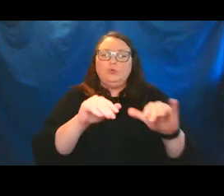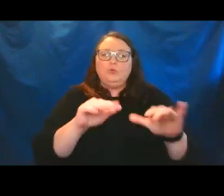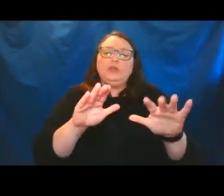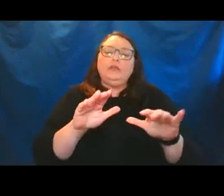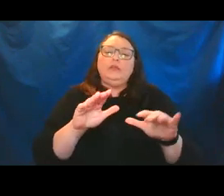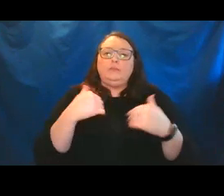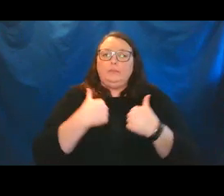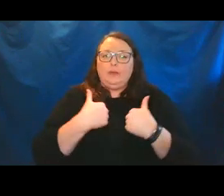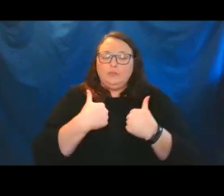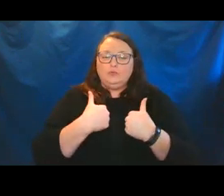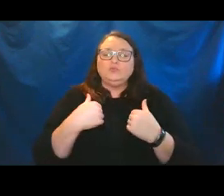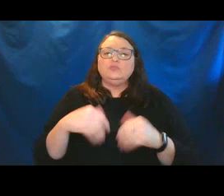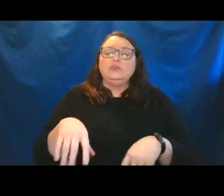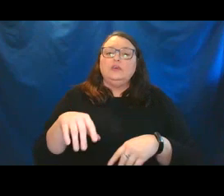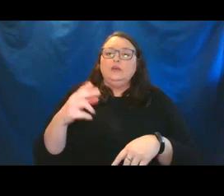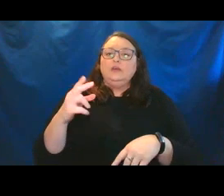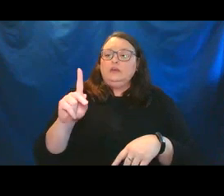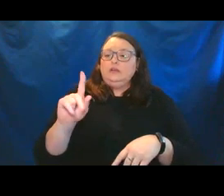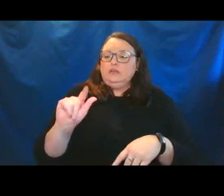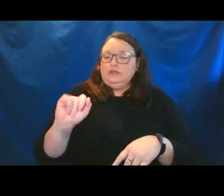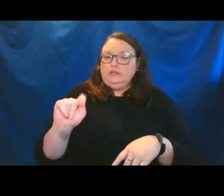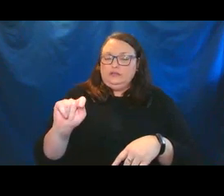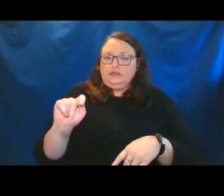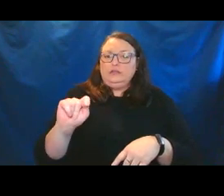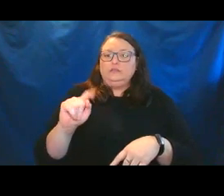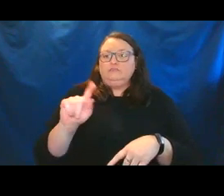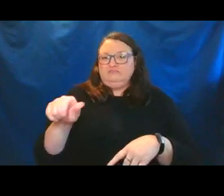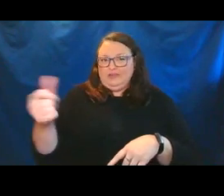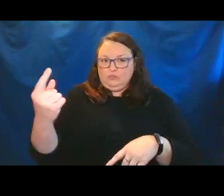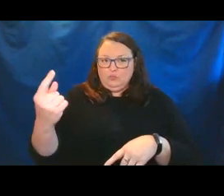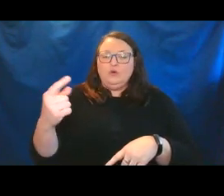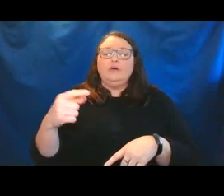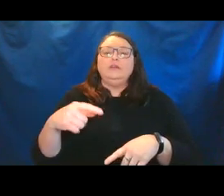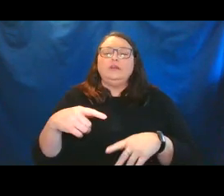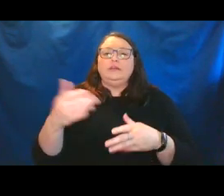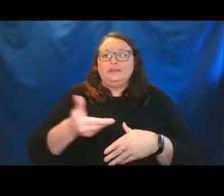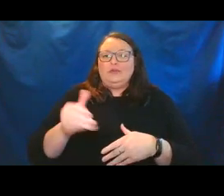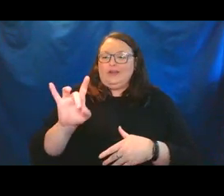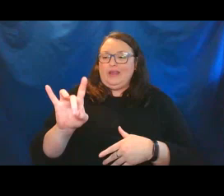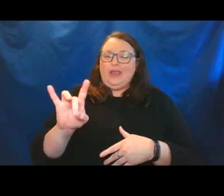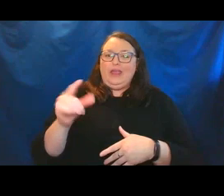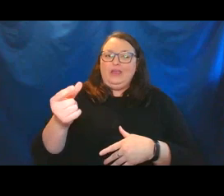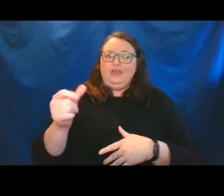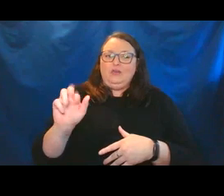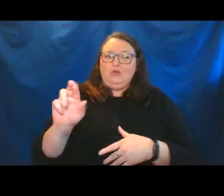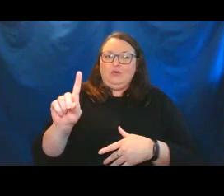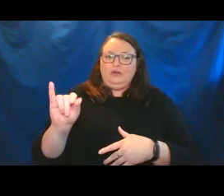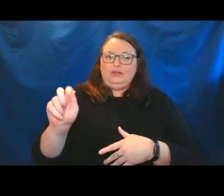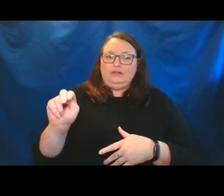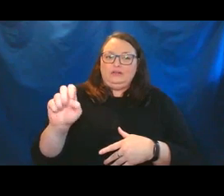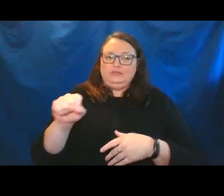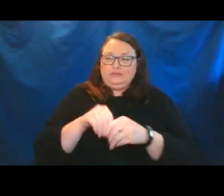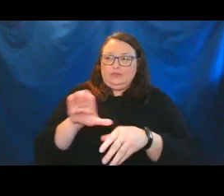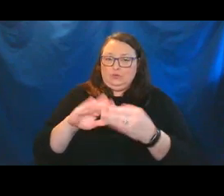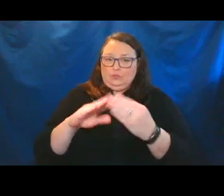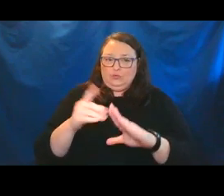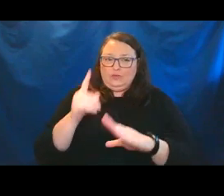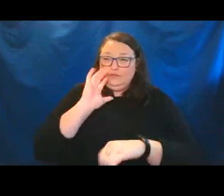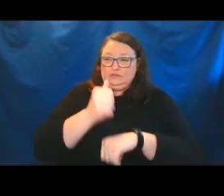mentioned, started their Seacoast Indigenous Guardians Network and is hiring 8 guardians within their communities. They've already established, I think, 6 of those